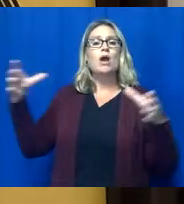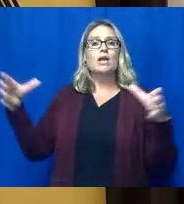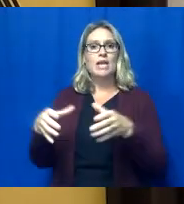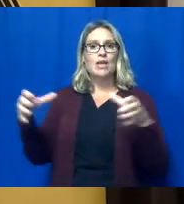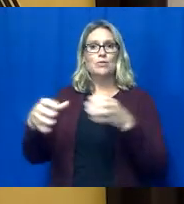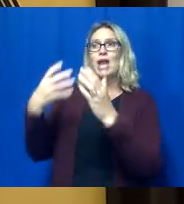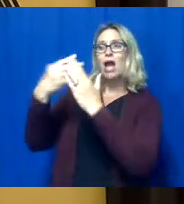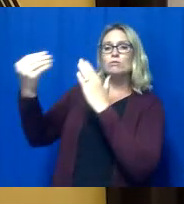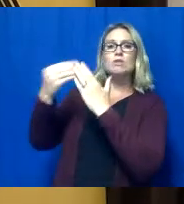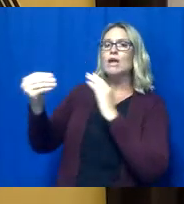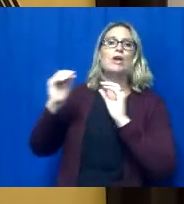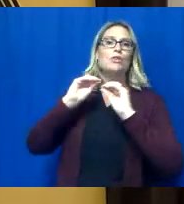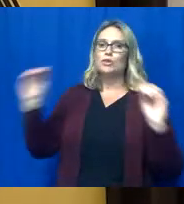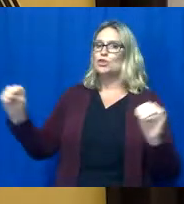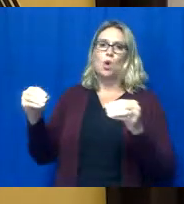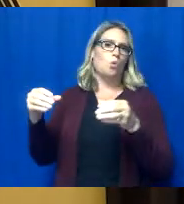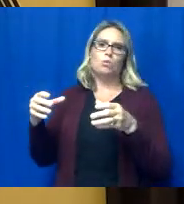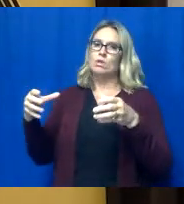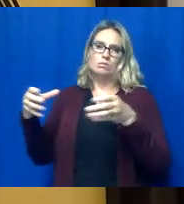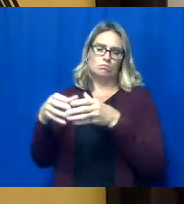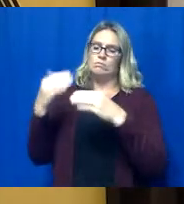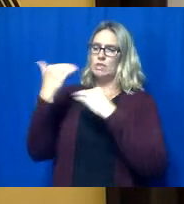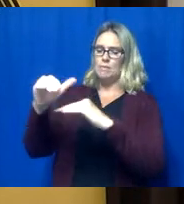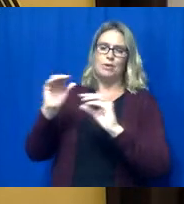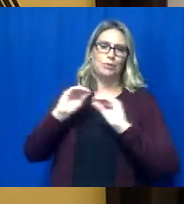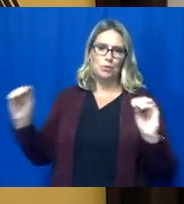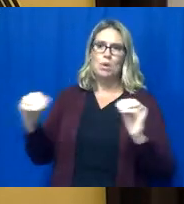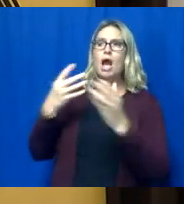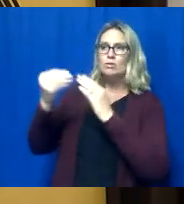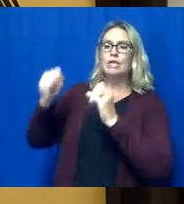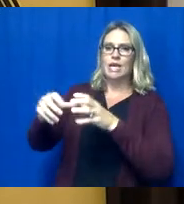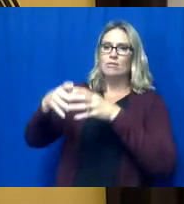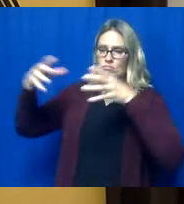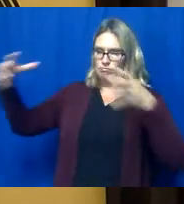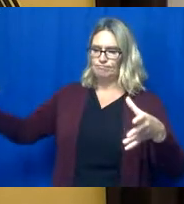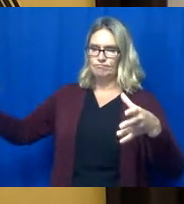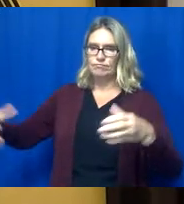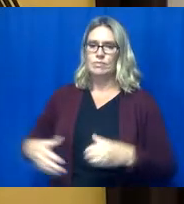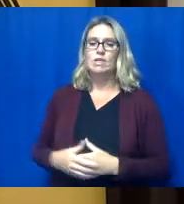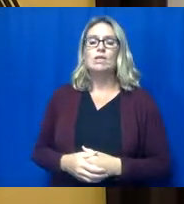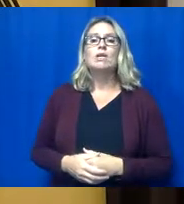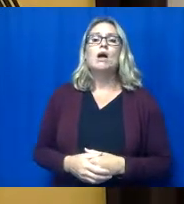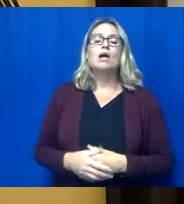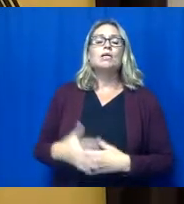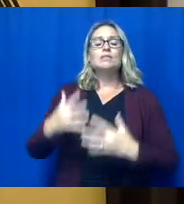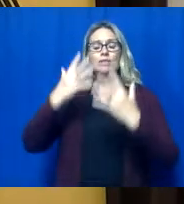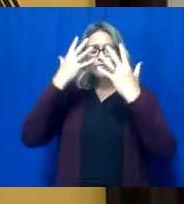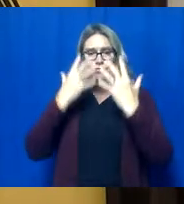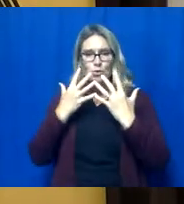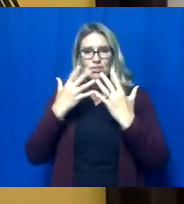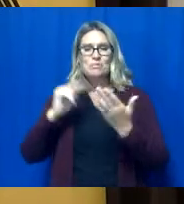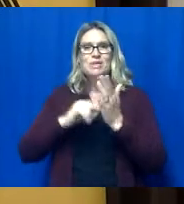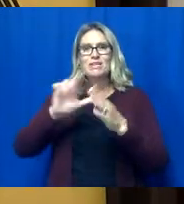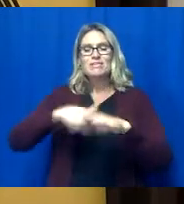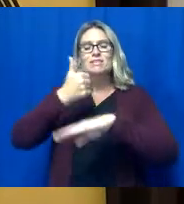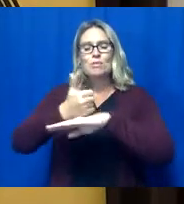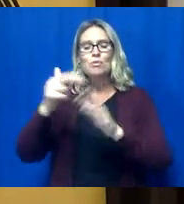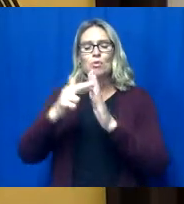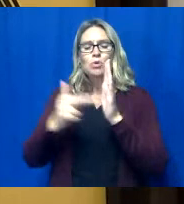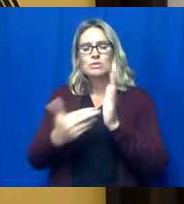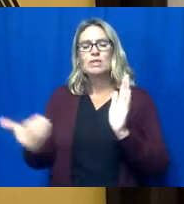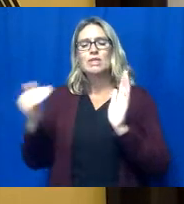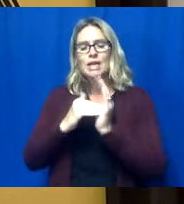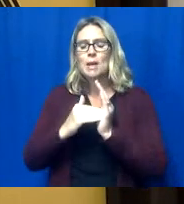outside. It is unfortunate to return to a state of emergency. However, it is necessary. Our